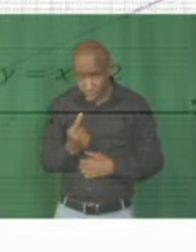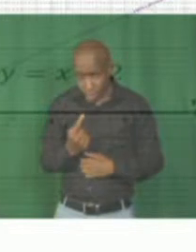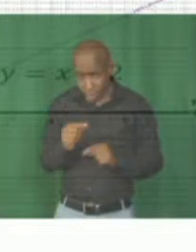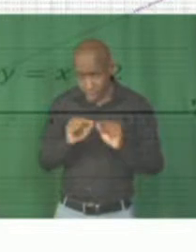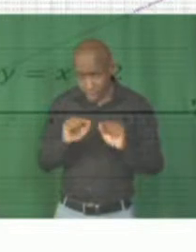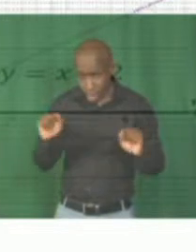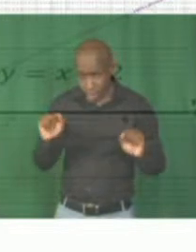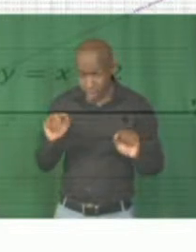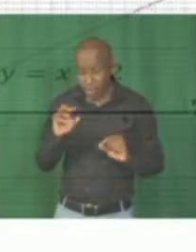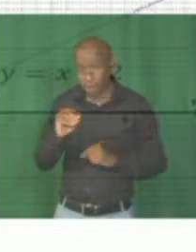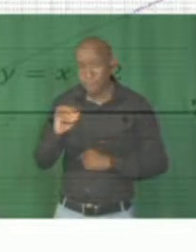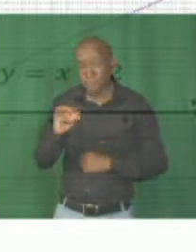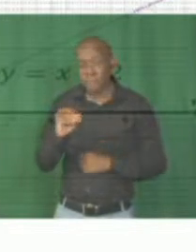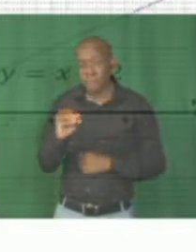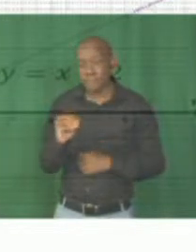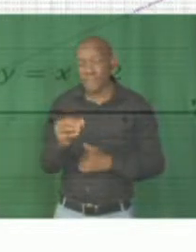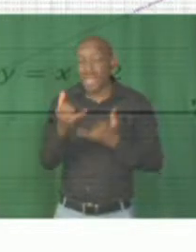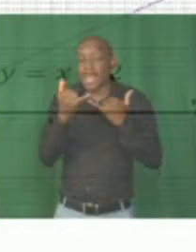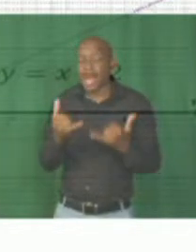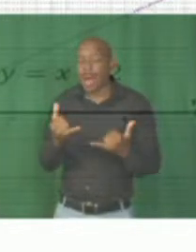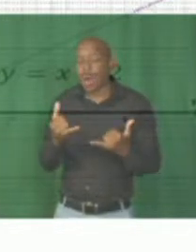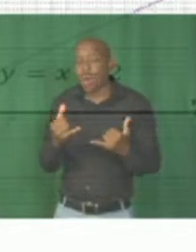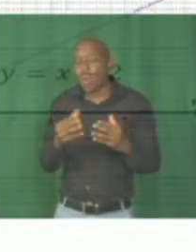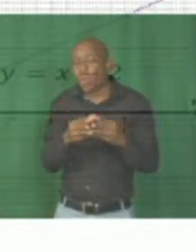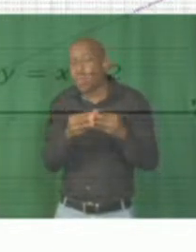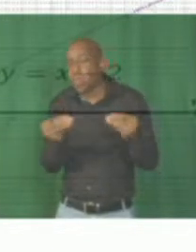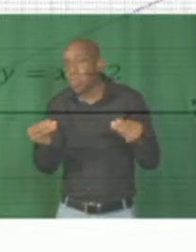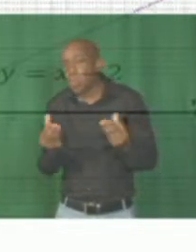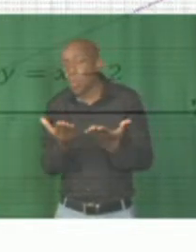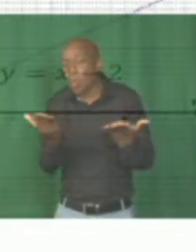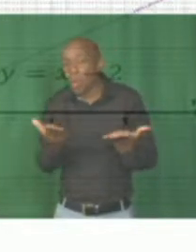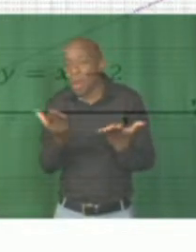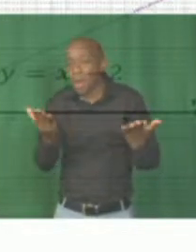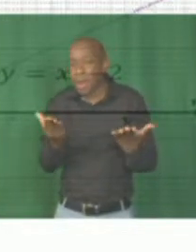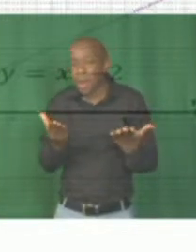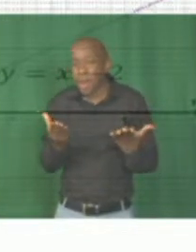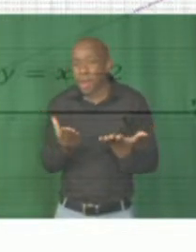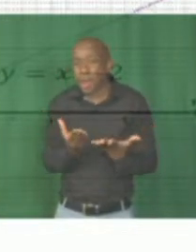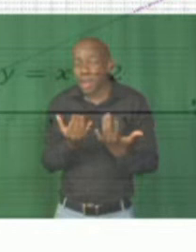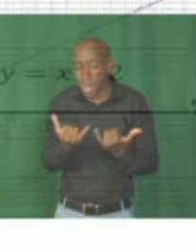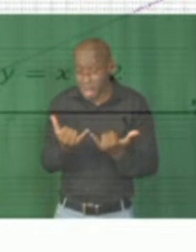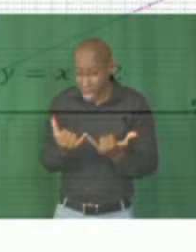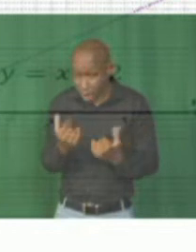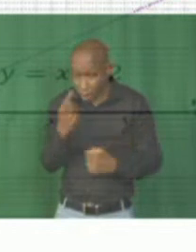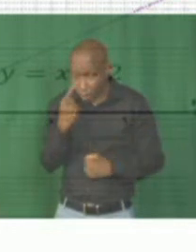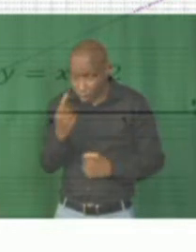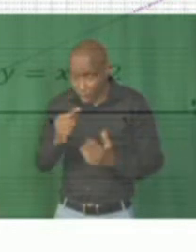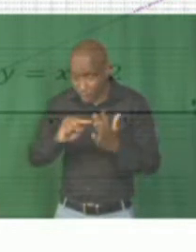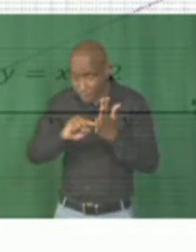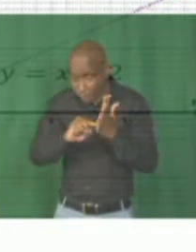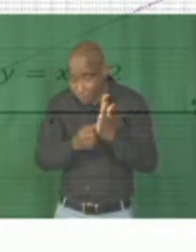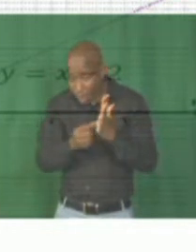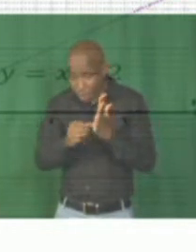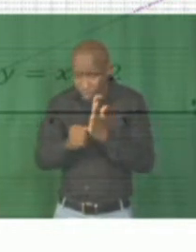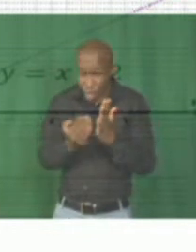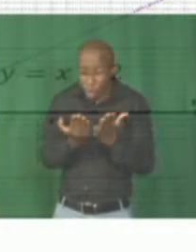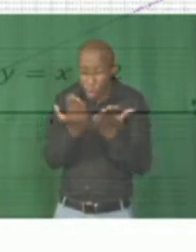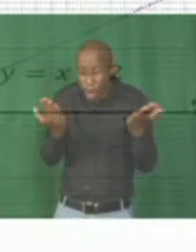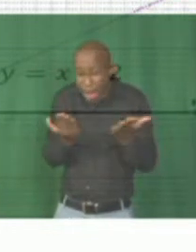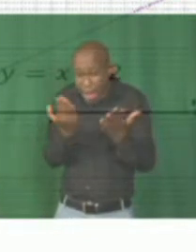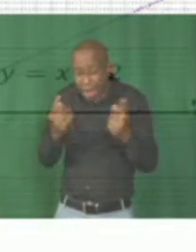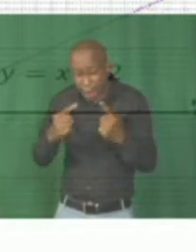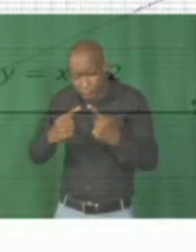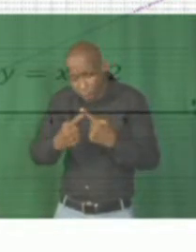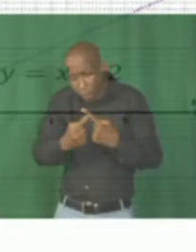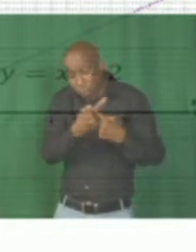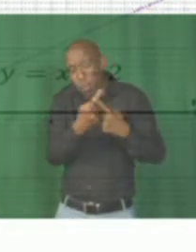now to find the solution now, we look for the points where this graph is going to intercept now our graph, where the